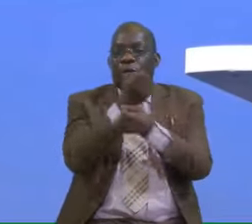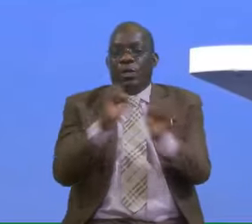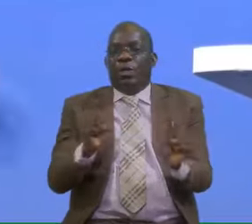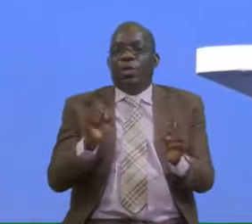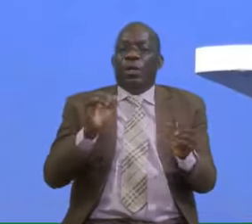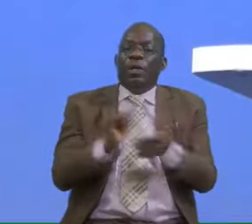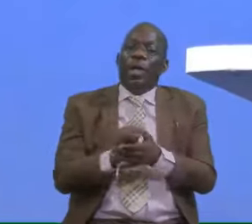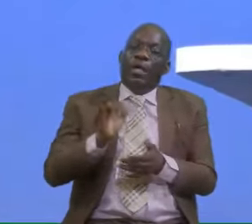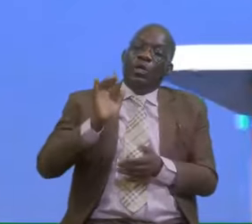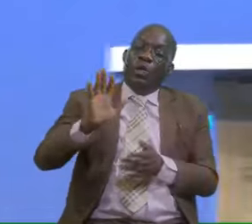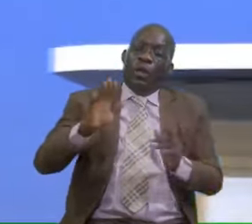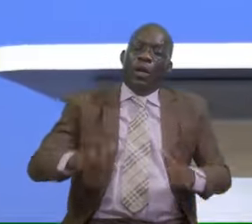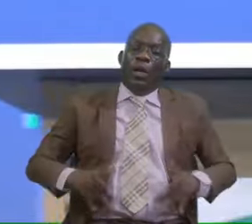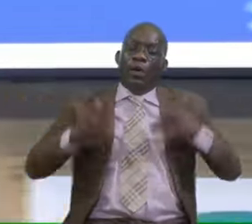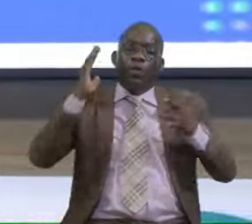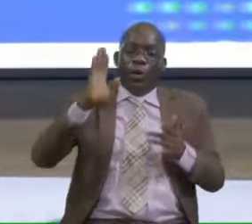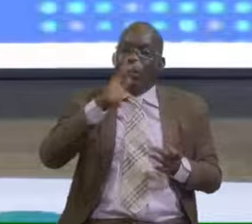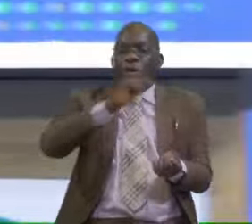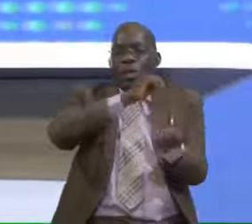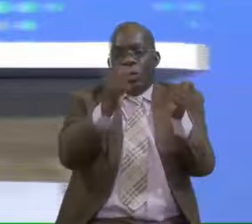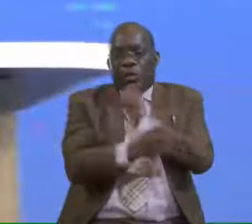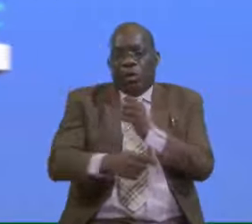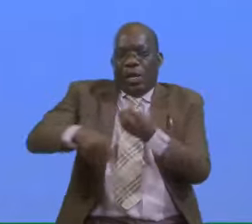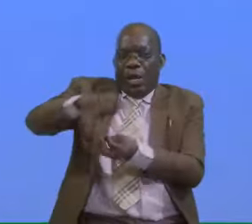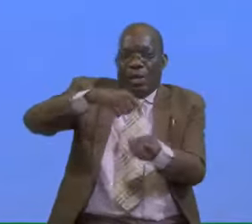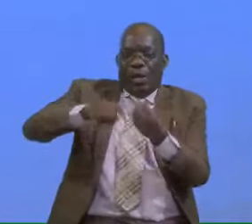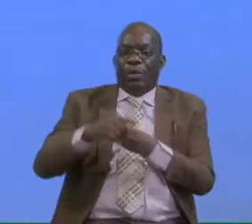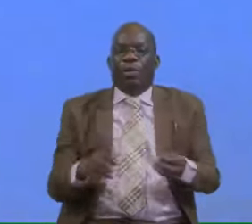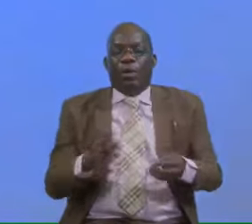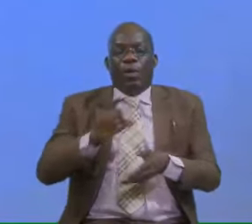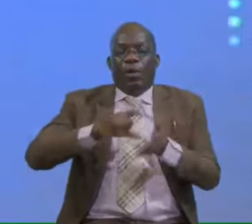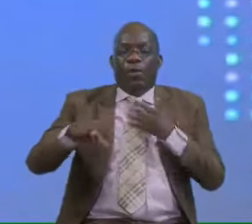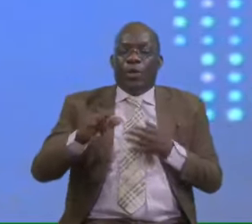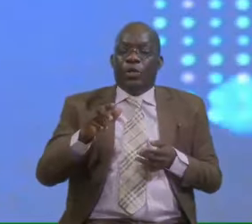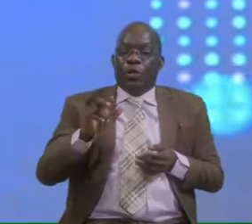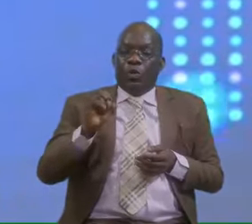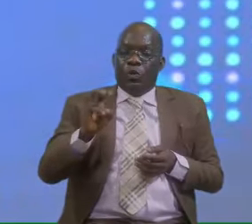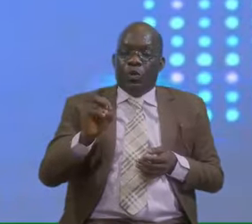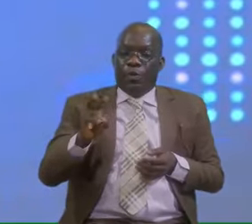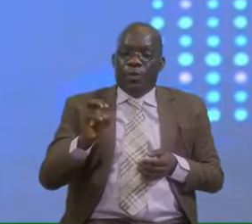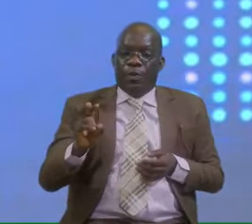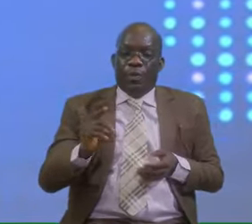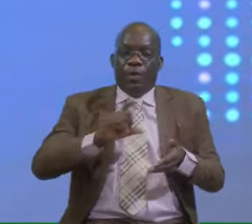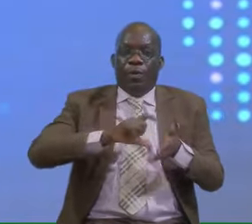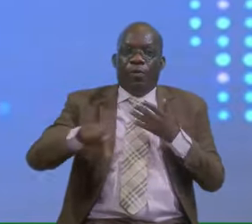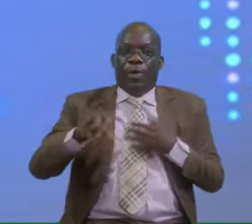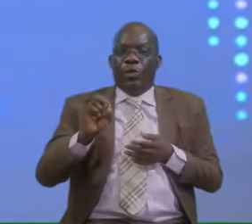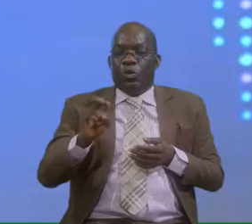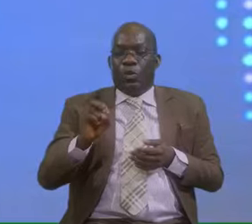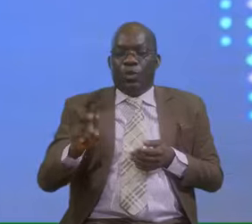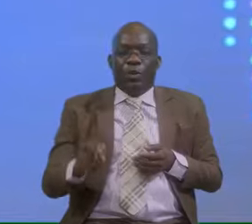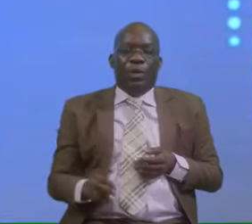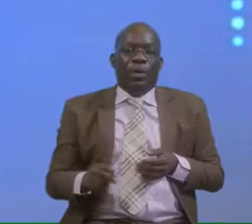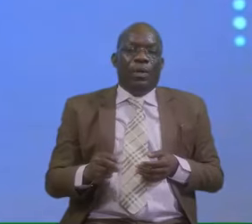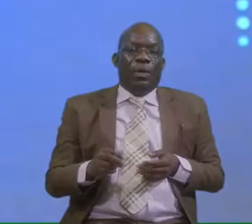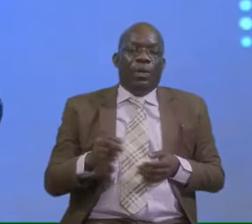life will be turned around. Look at verse 12. In verse 12, he tells us, therefore,